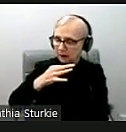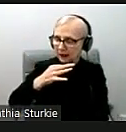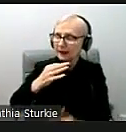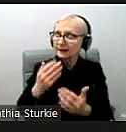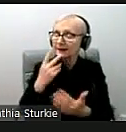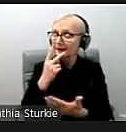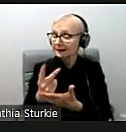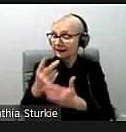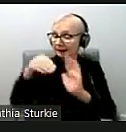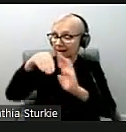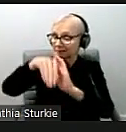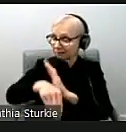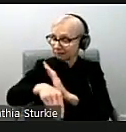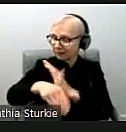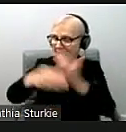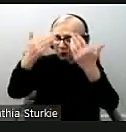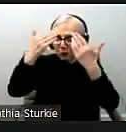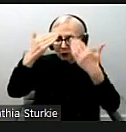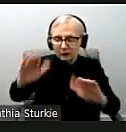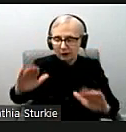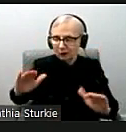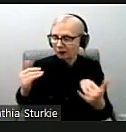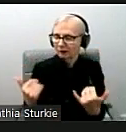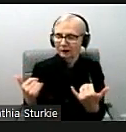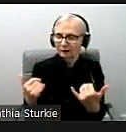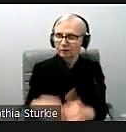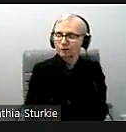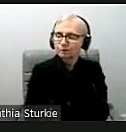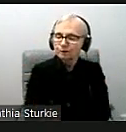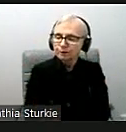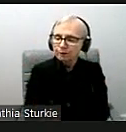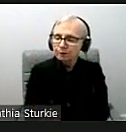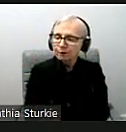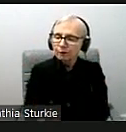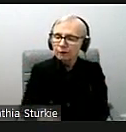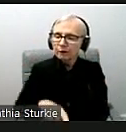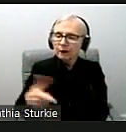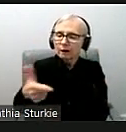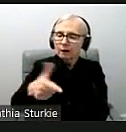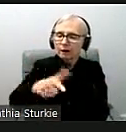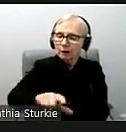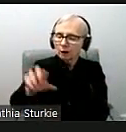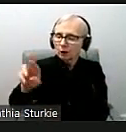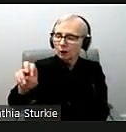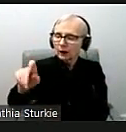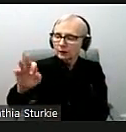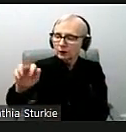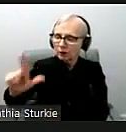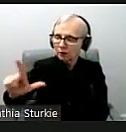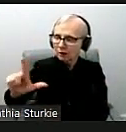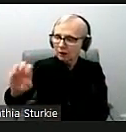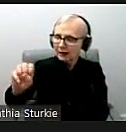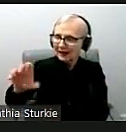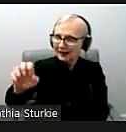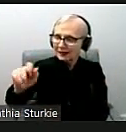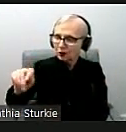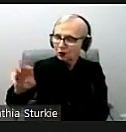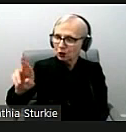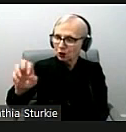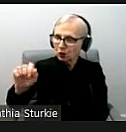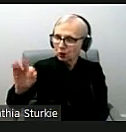again, difficult to predict at this point. Let's go to Rachel Estabrook. Go ahead, Rachel.